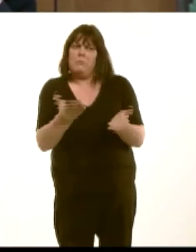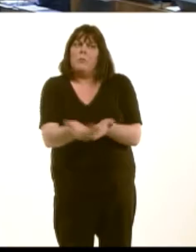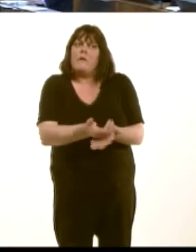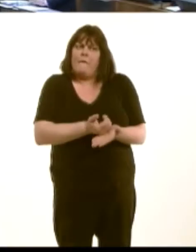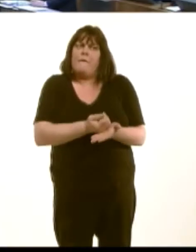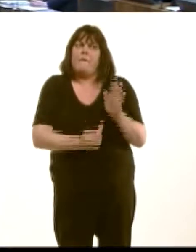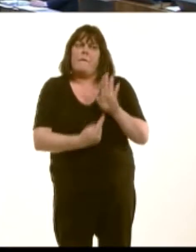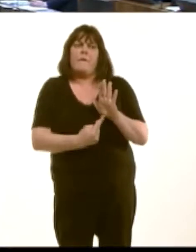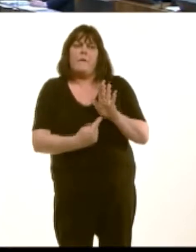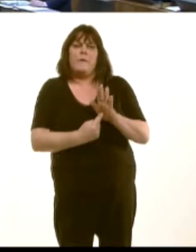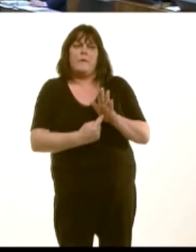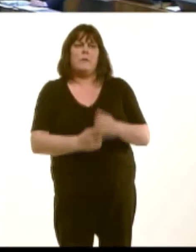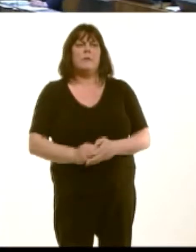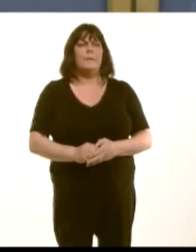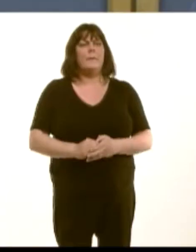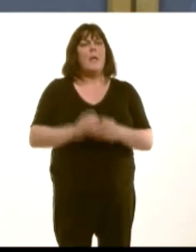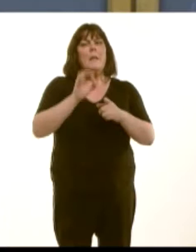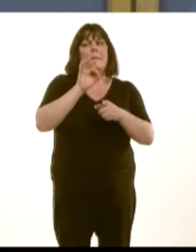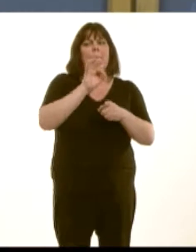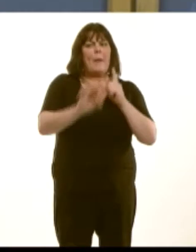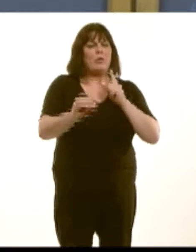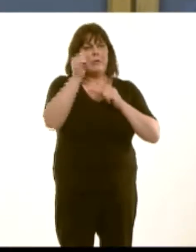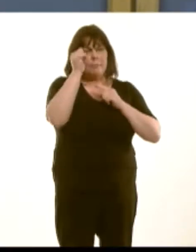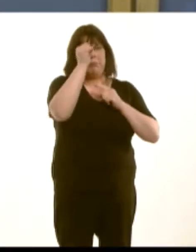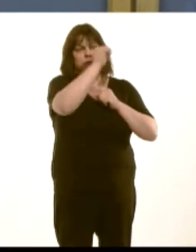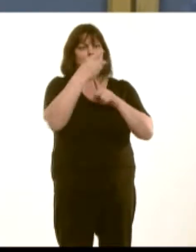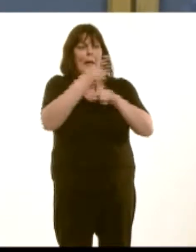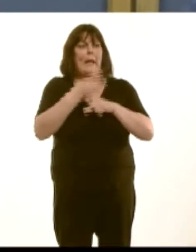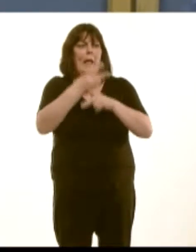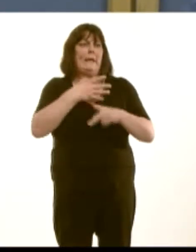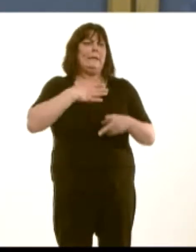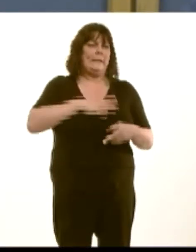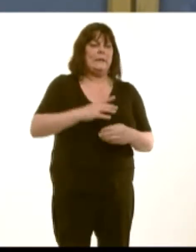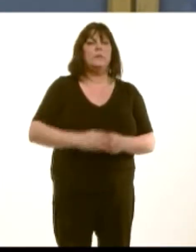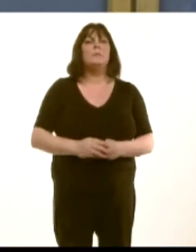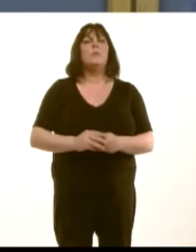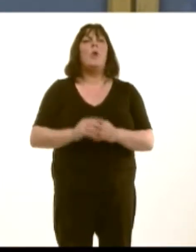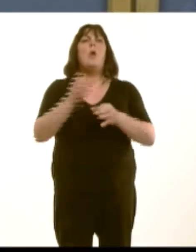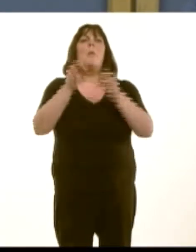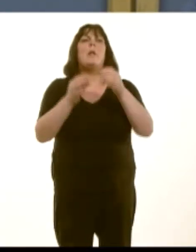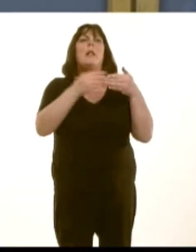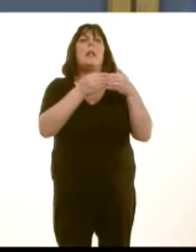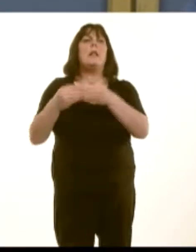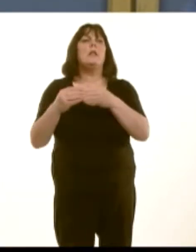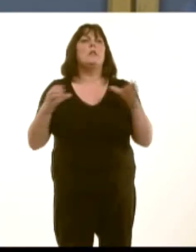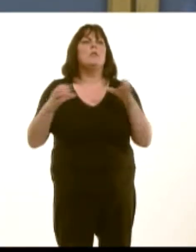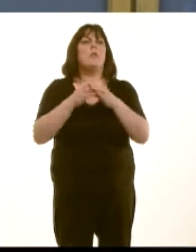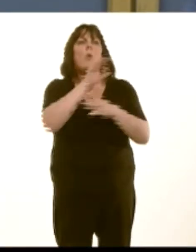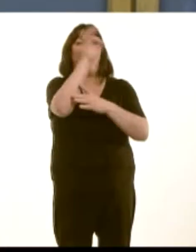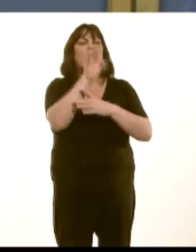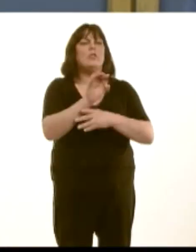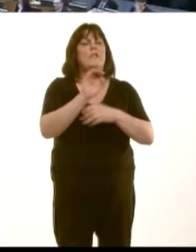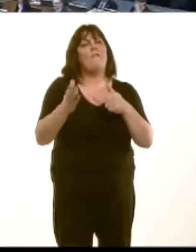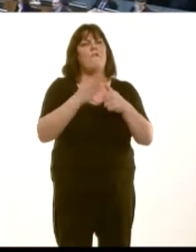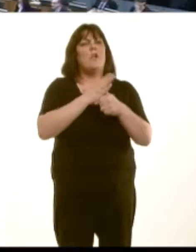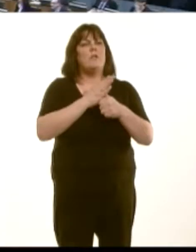that specialism is available to do that. Leaders, and first this afternoon, the Leader of the Opposition, Andrew Davies.